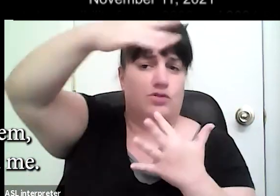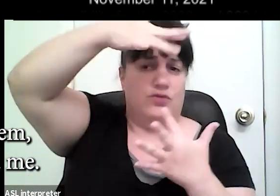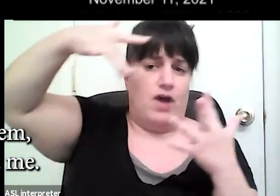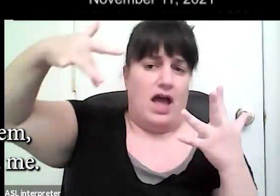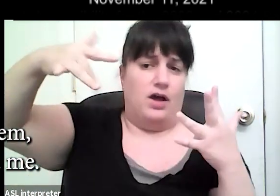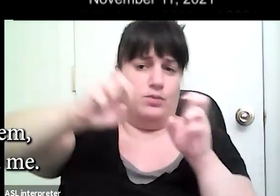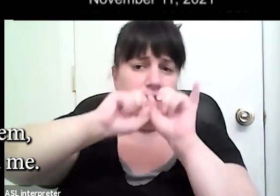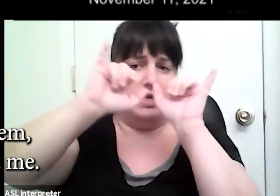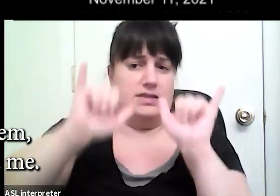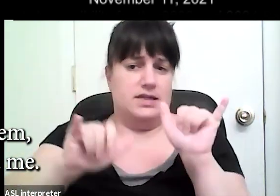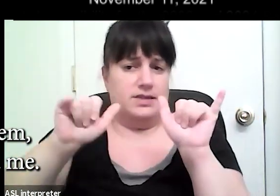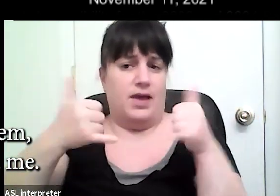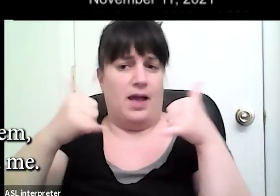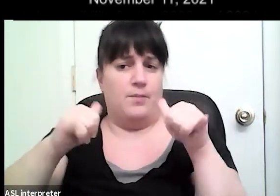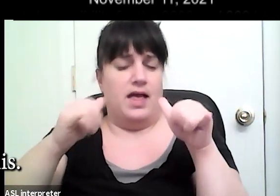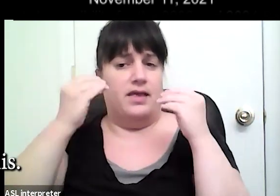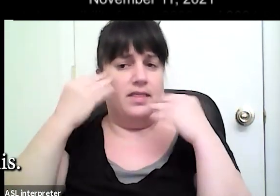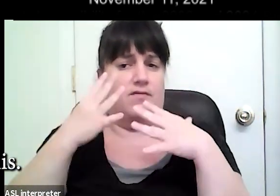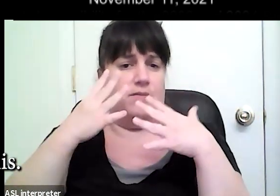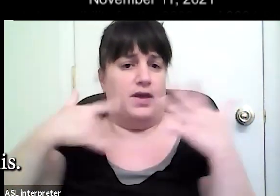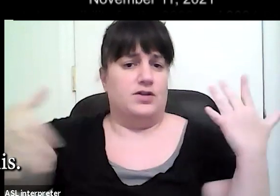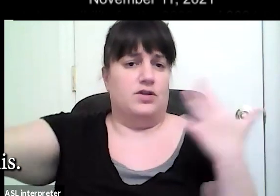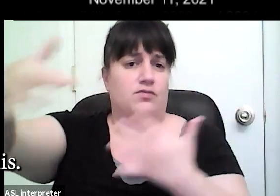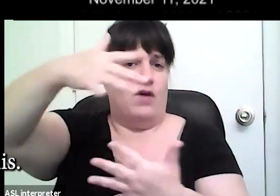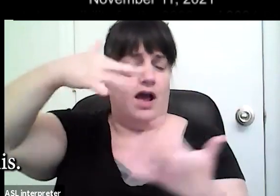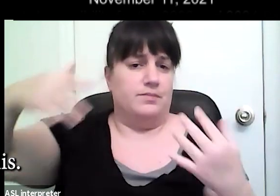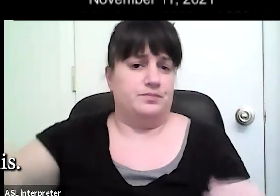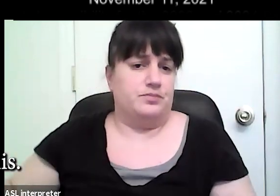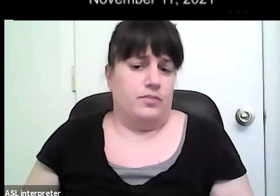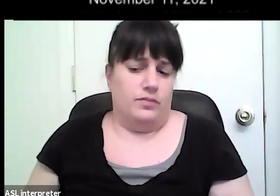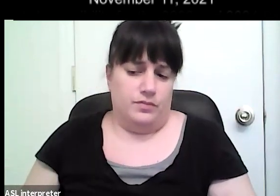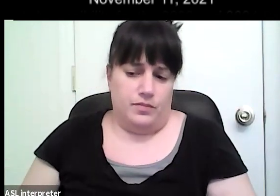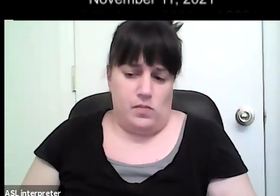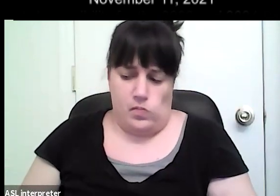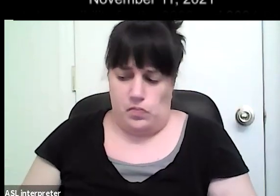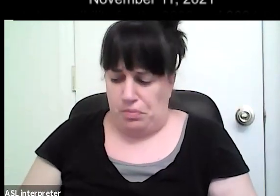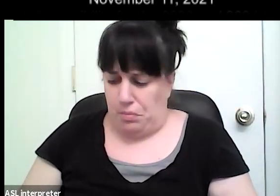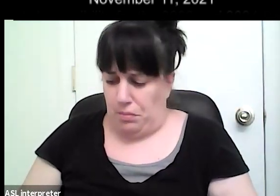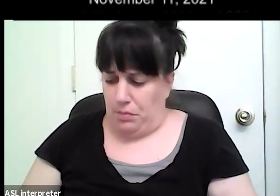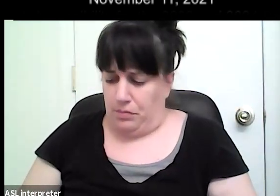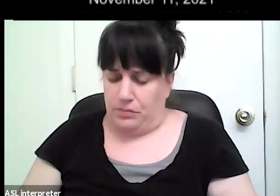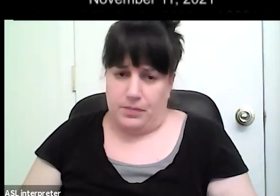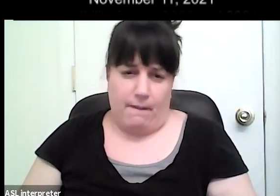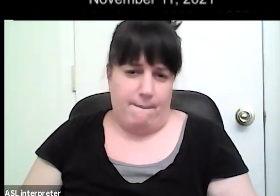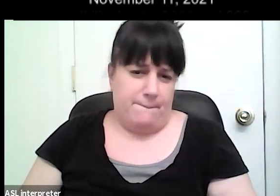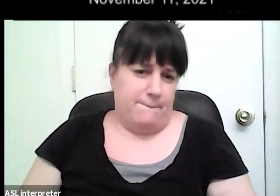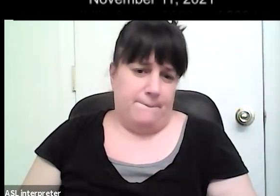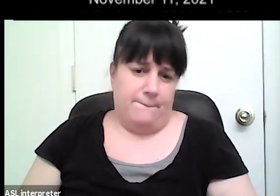that information around me. Slide 9. Hunting for exoplanets. For instance, when we Slide go 10. for Entering exoplanet